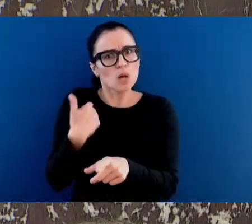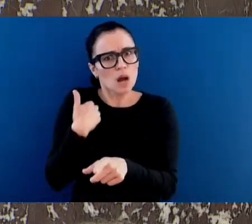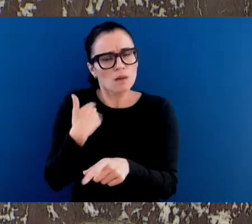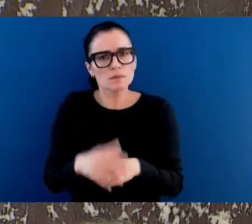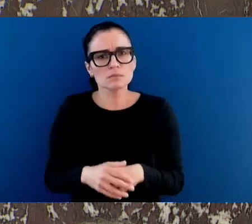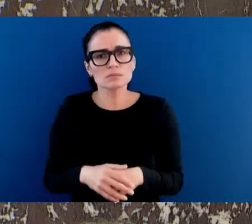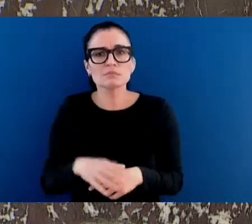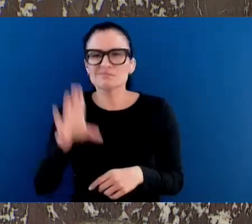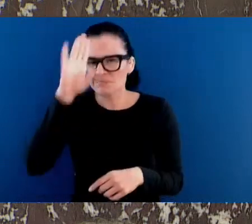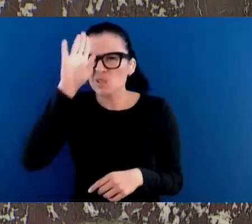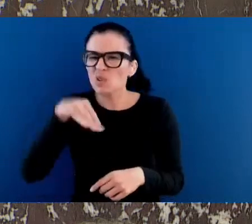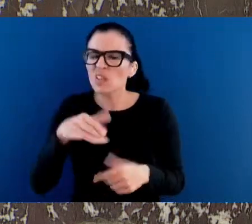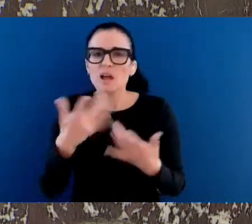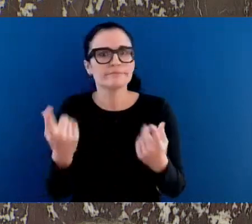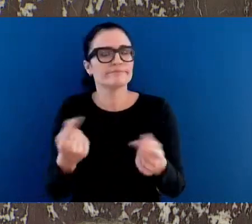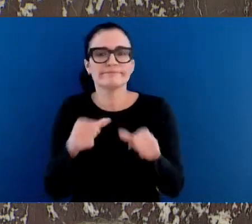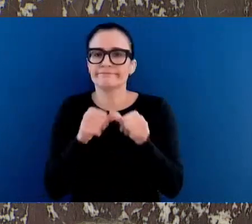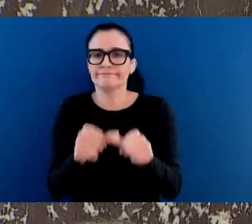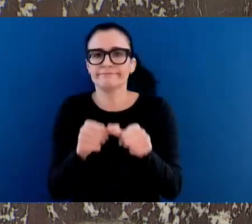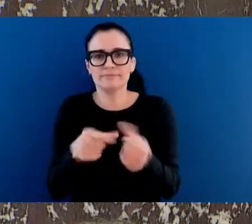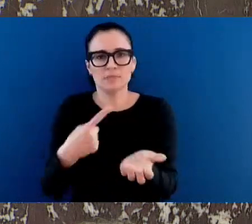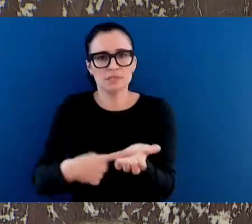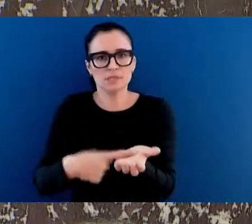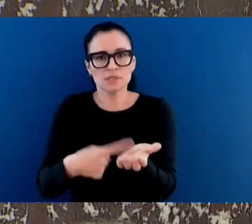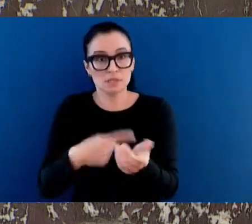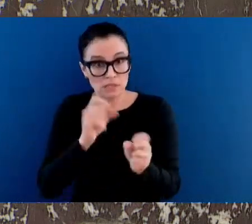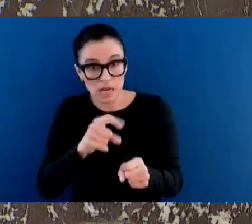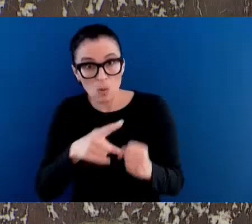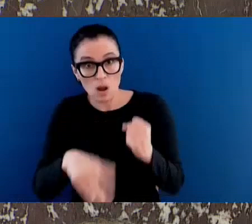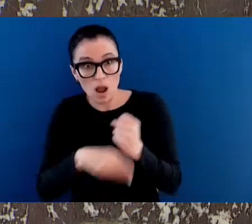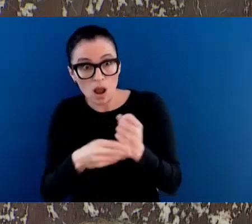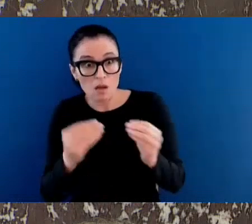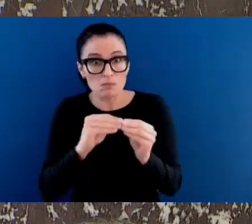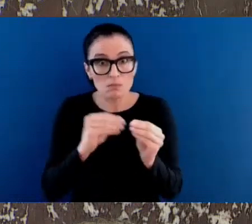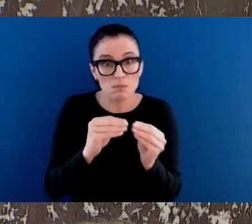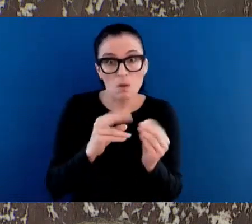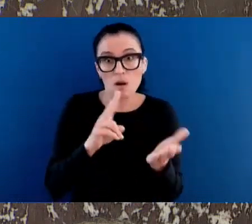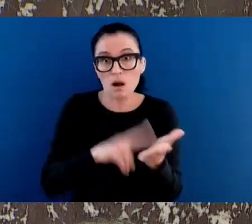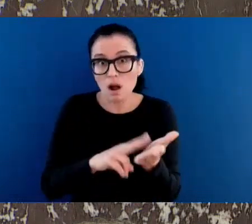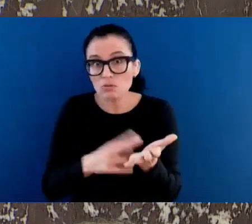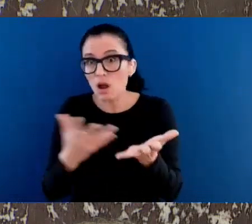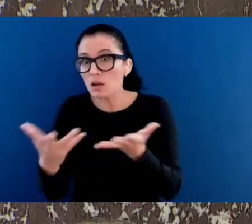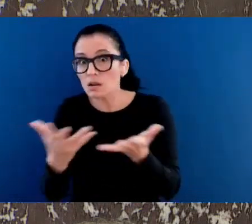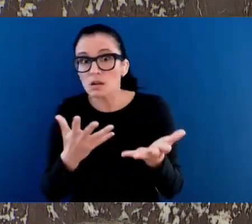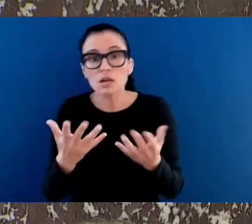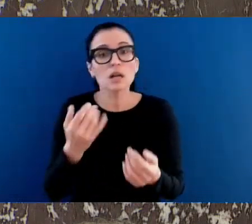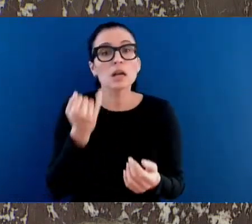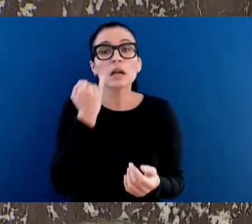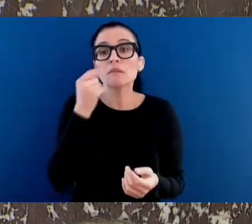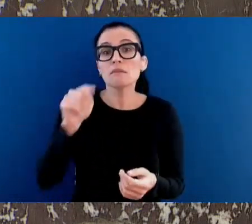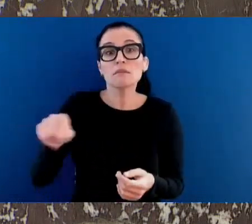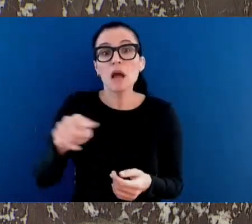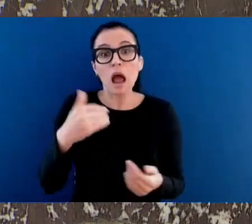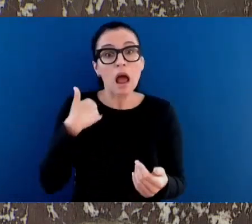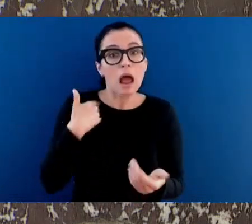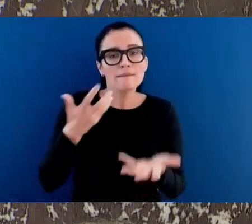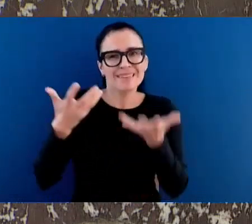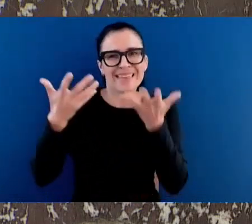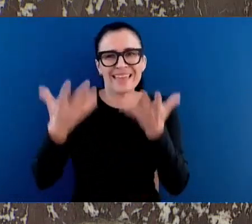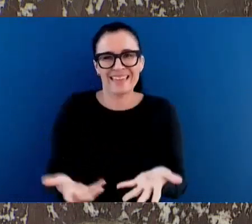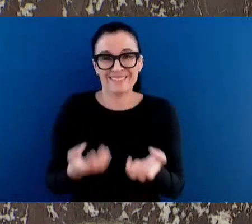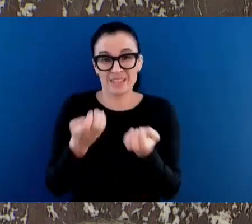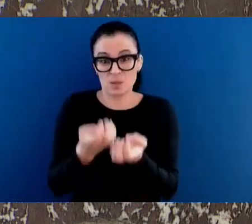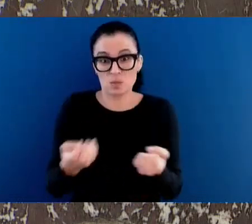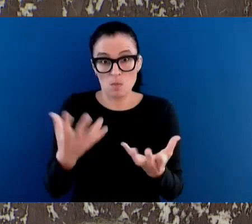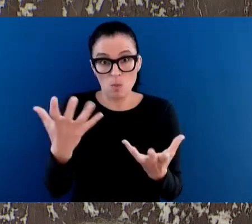capable of providing that. I encourage any individuals with heavy equipment who would like to support that wildfire response to register through the BC